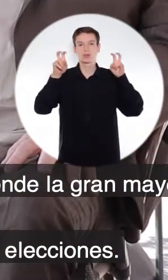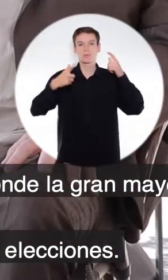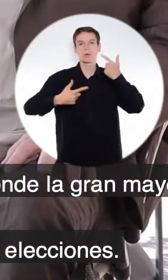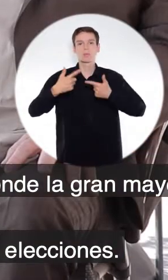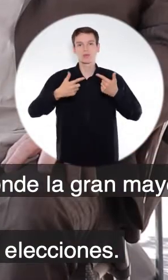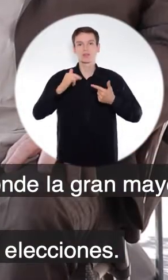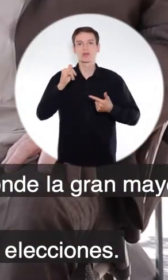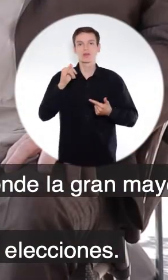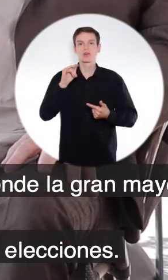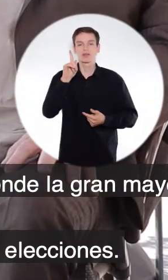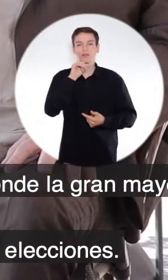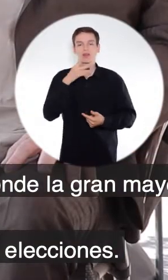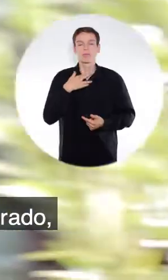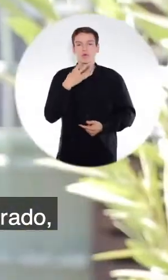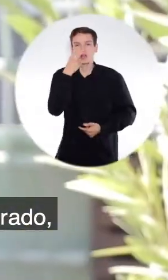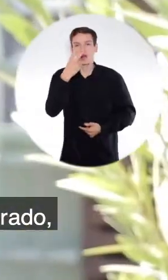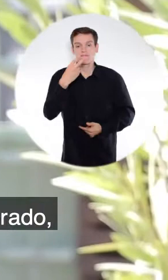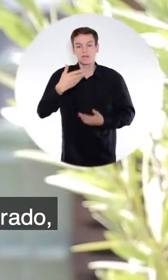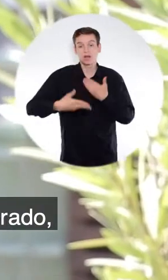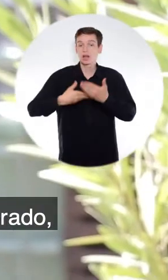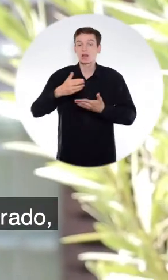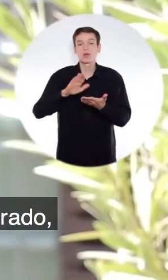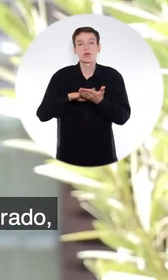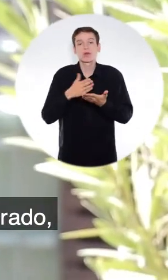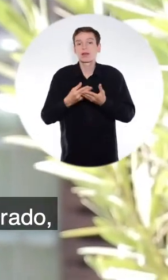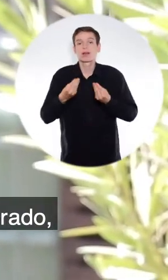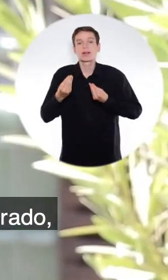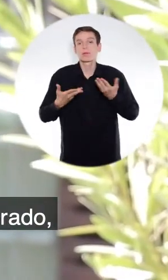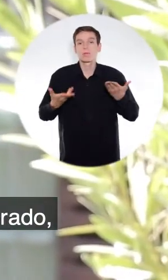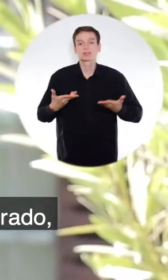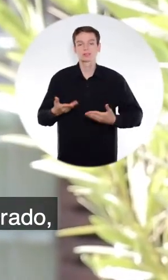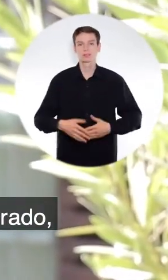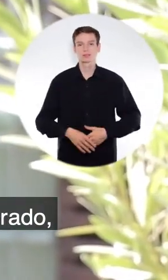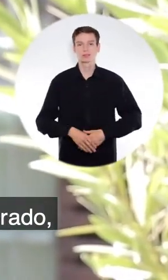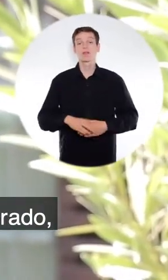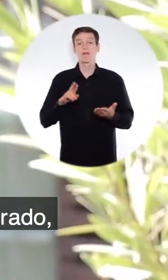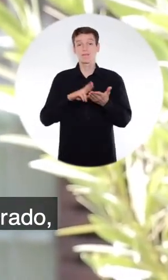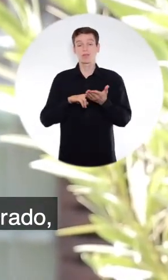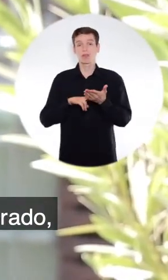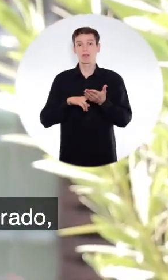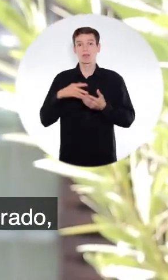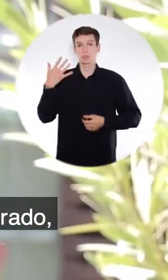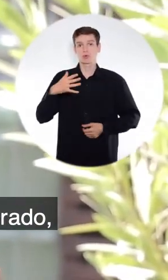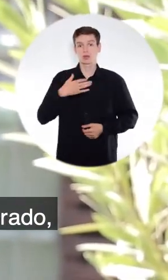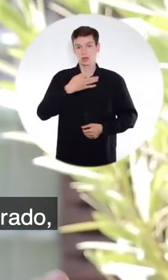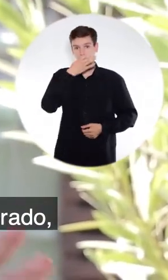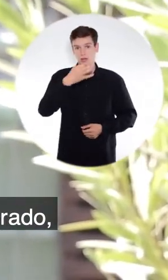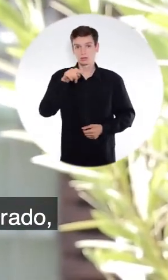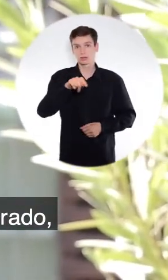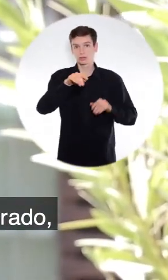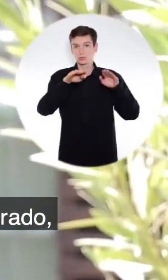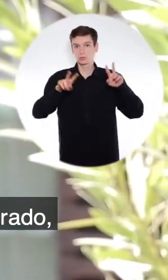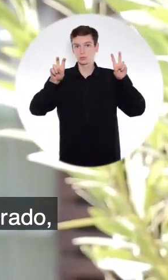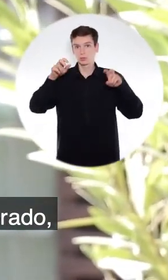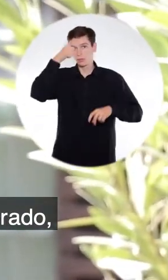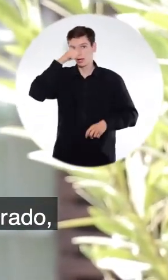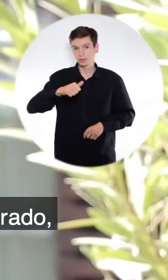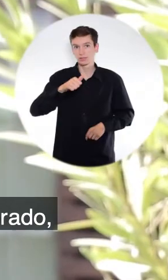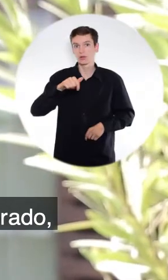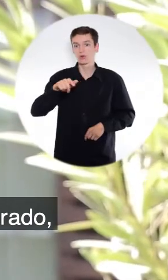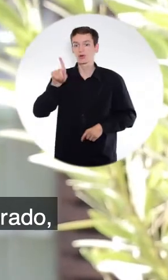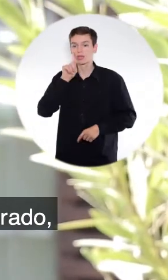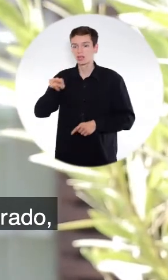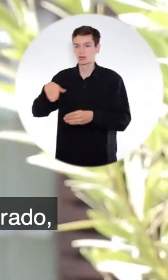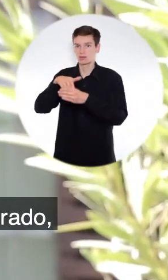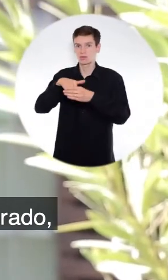how these elections play out. It's fascinating you mentioned this notion of punishment by the electorate, and that speaks